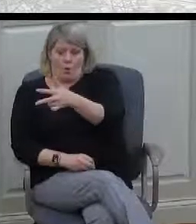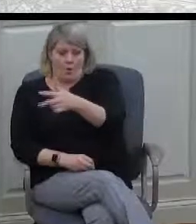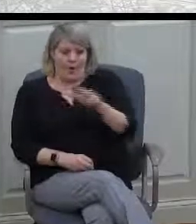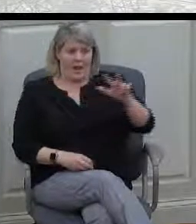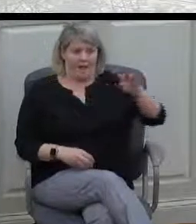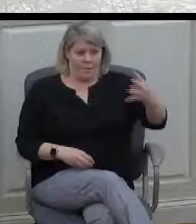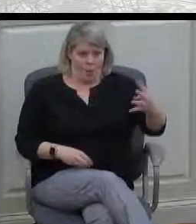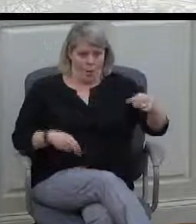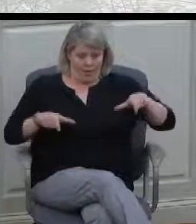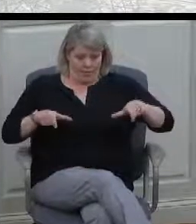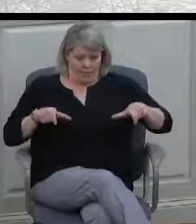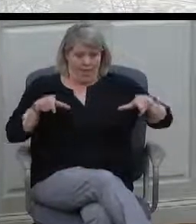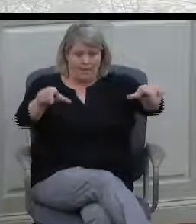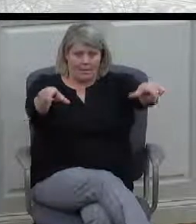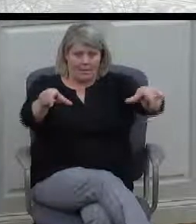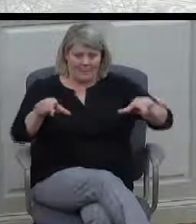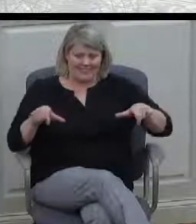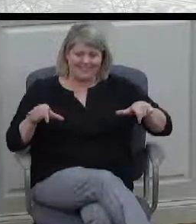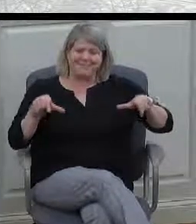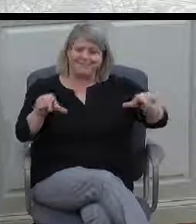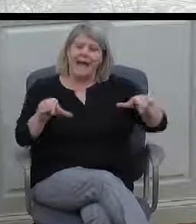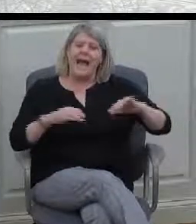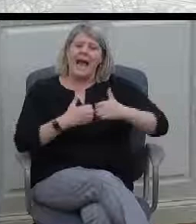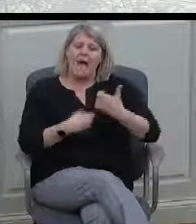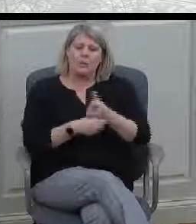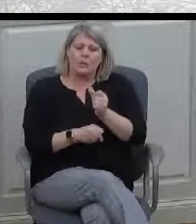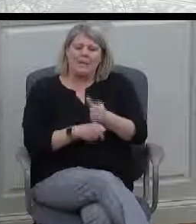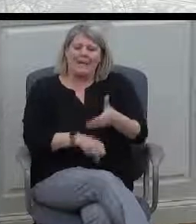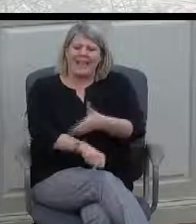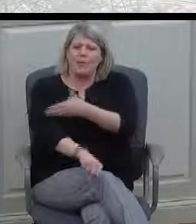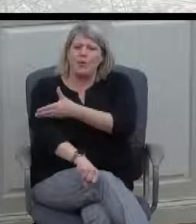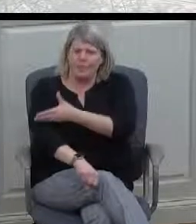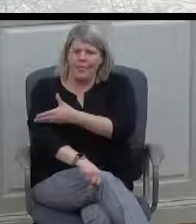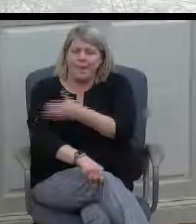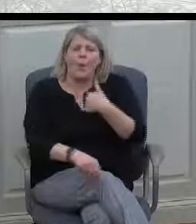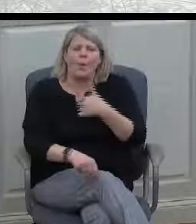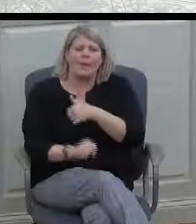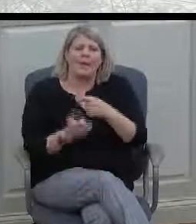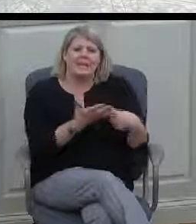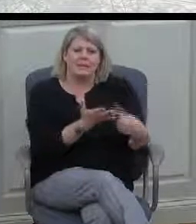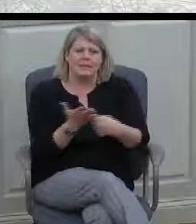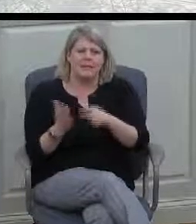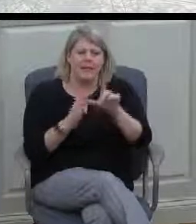more downtown feel, I think we get into those discussions of the two-way.